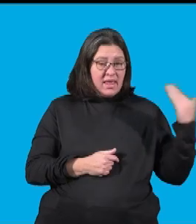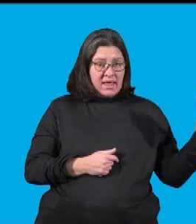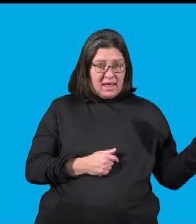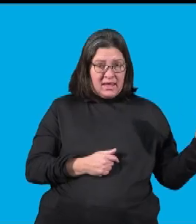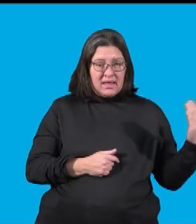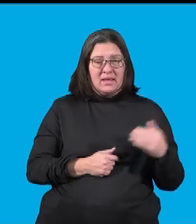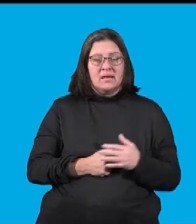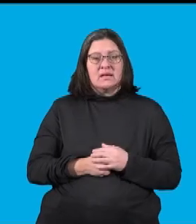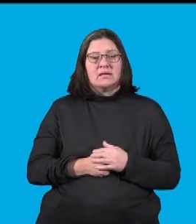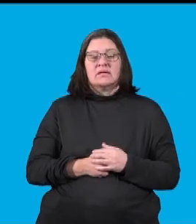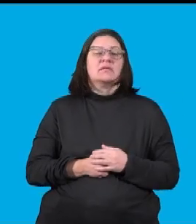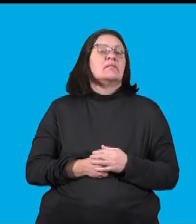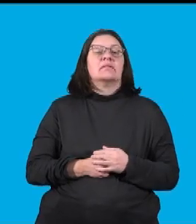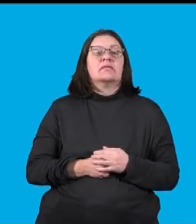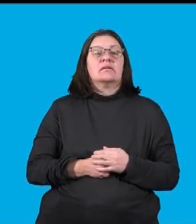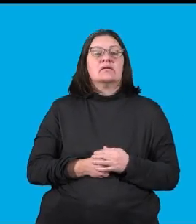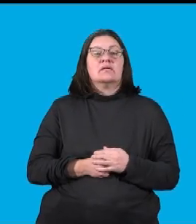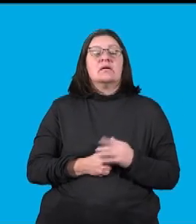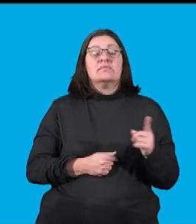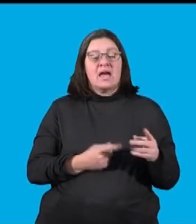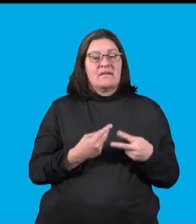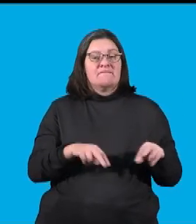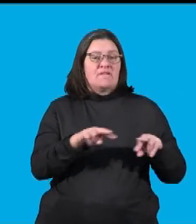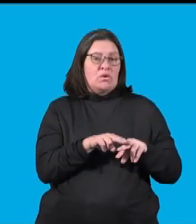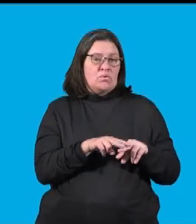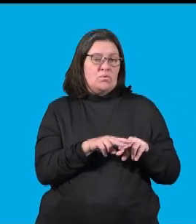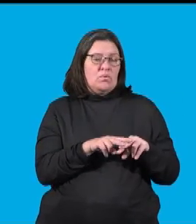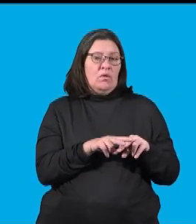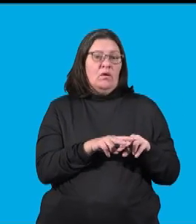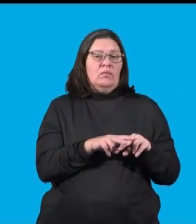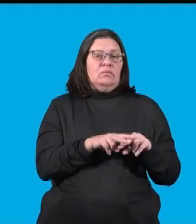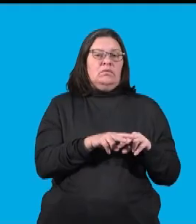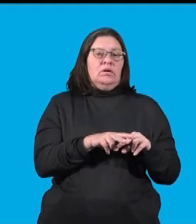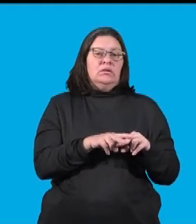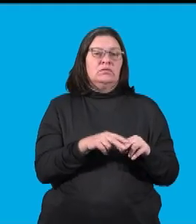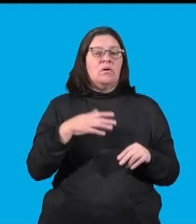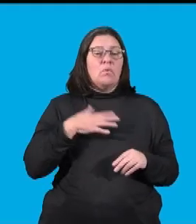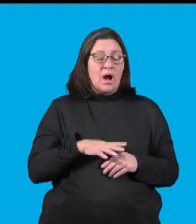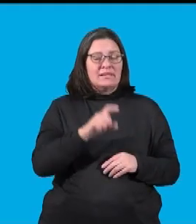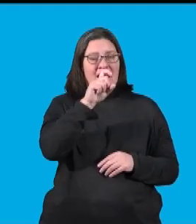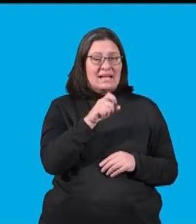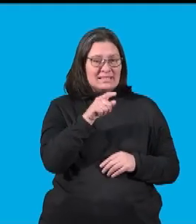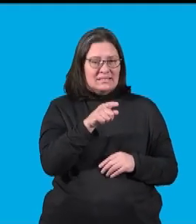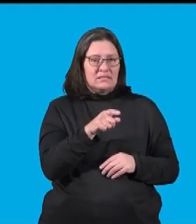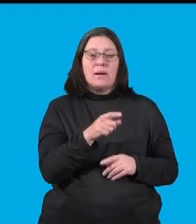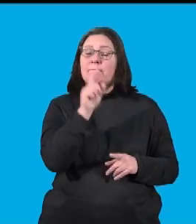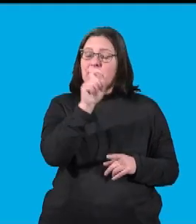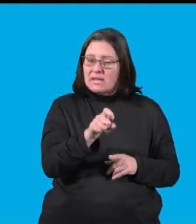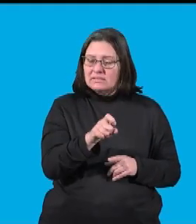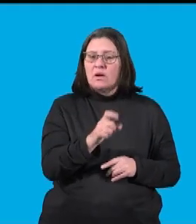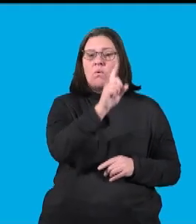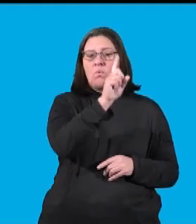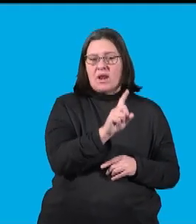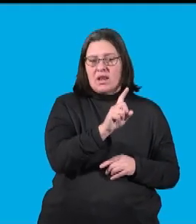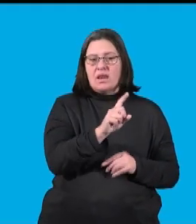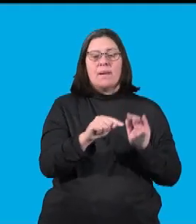y-axis. So therefore we say that that value must be, and all they're looking for is the x-coordinate, that value